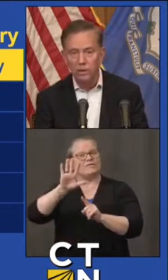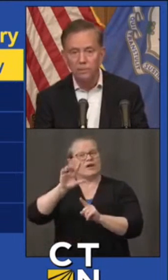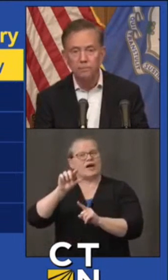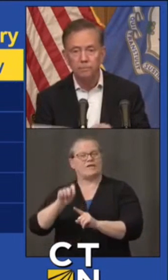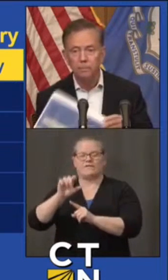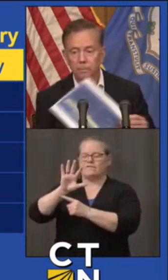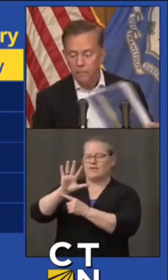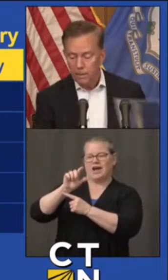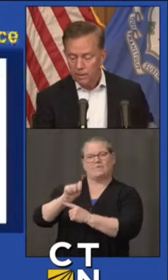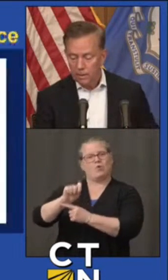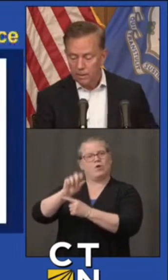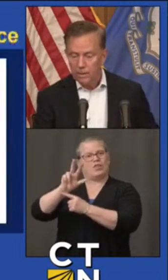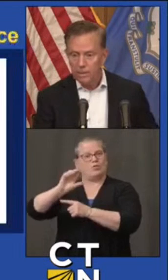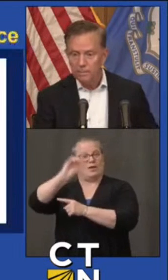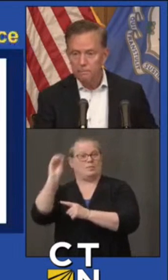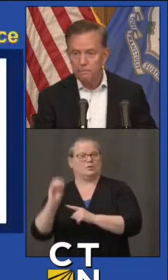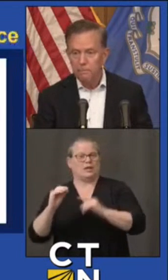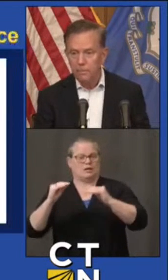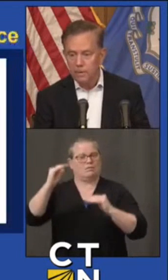are.